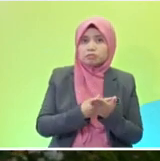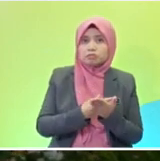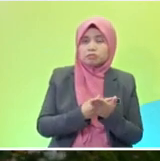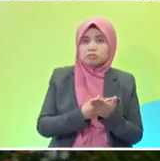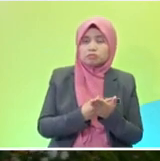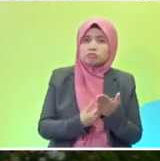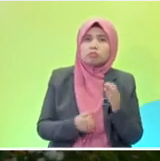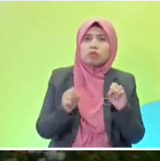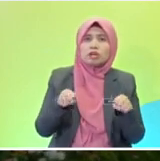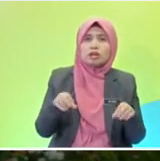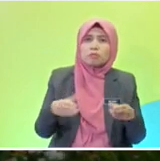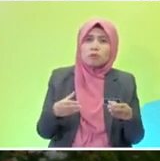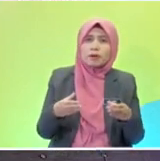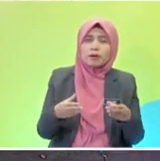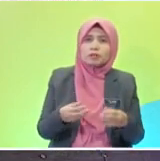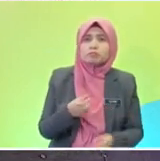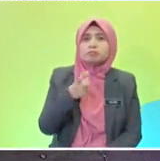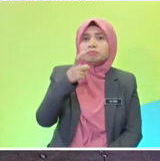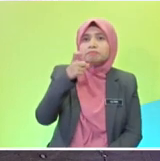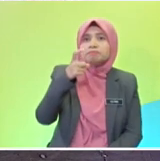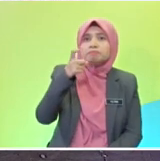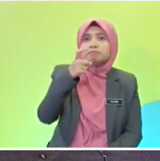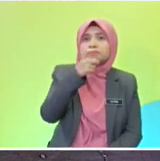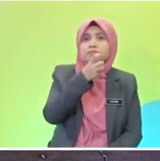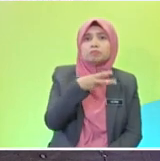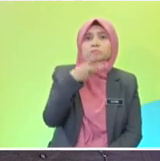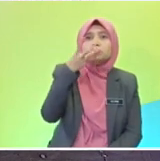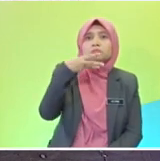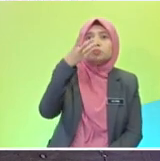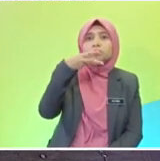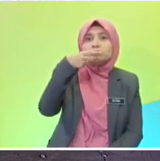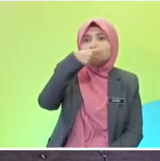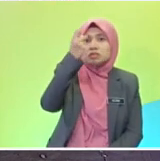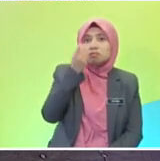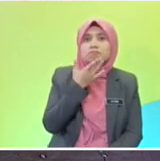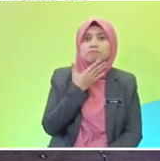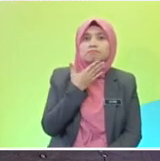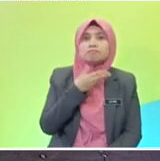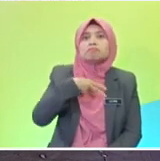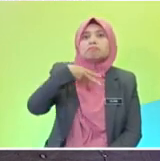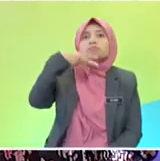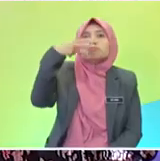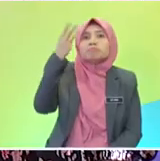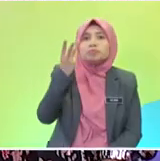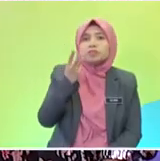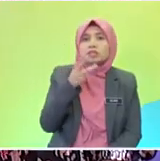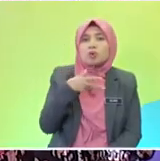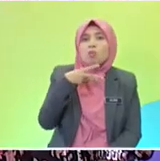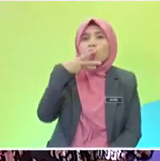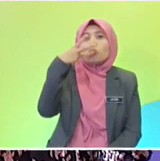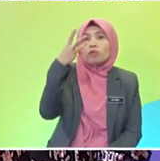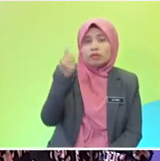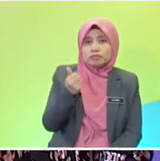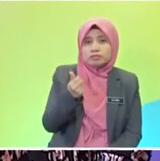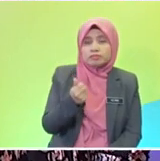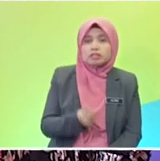perfume, teacher? Yes. Because it smells nice, yeah, right? Yeah, because it smells nice. Mm-hmm. Okay, jasmine, white